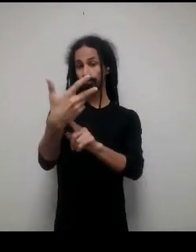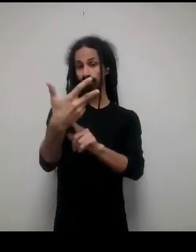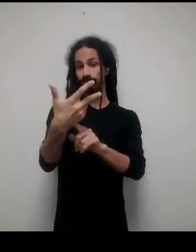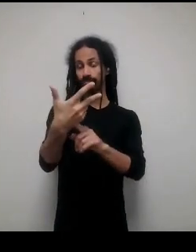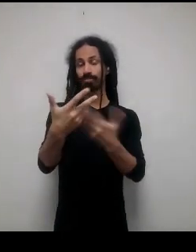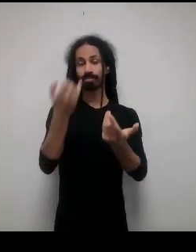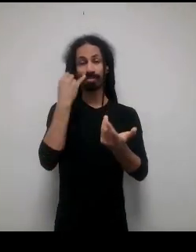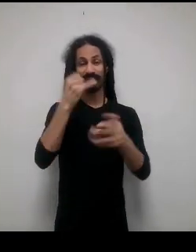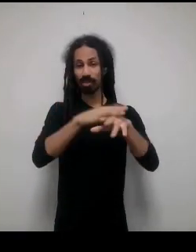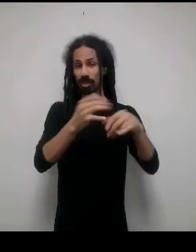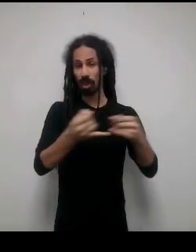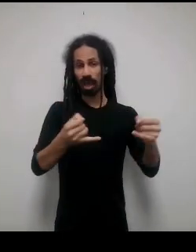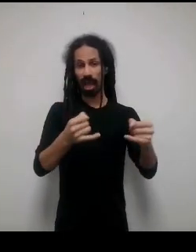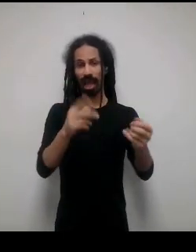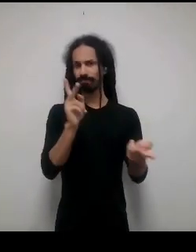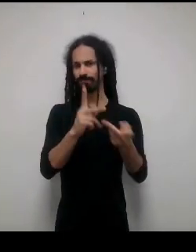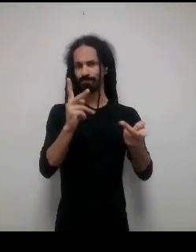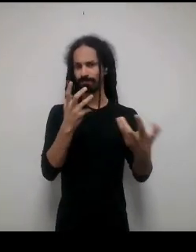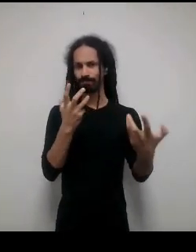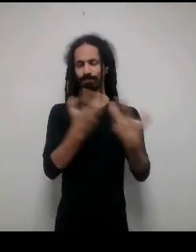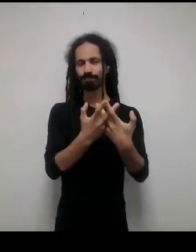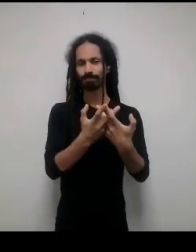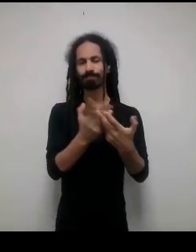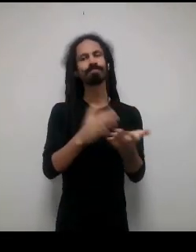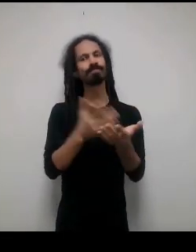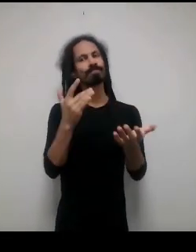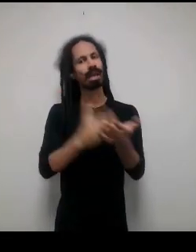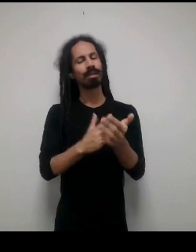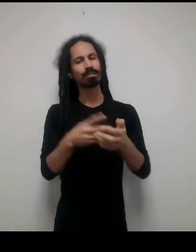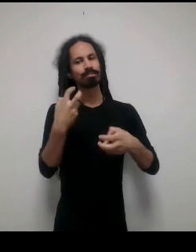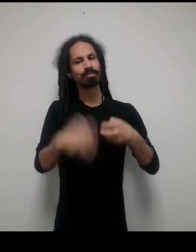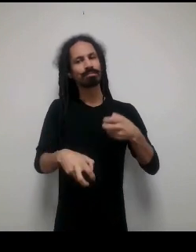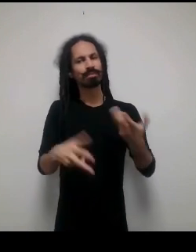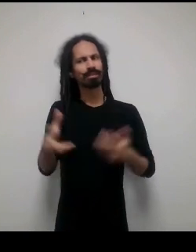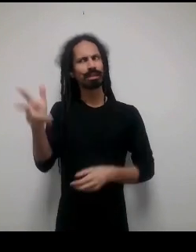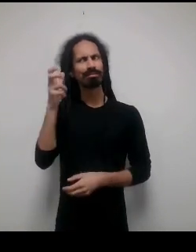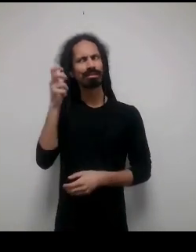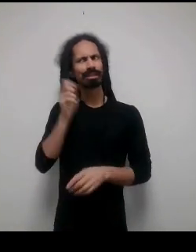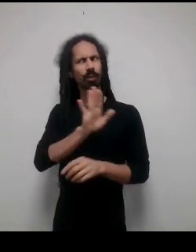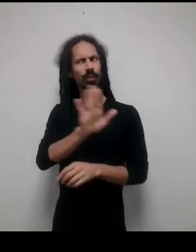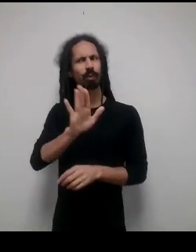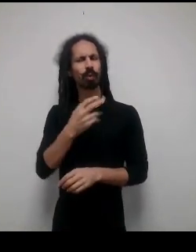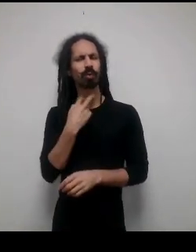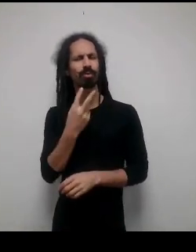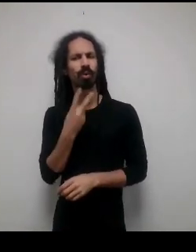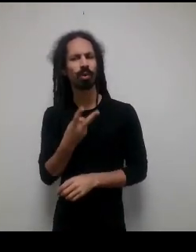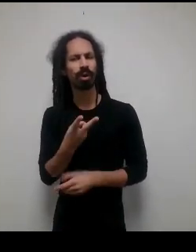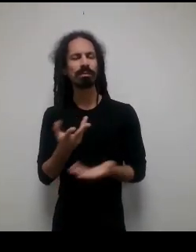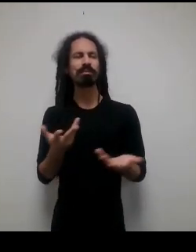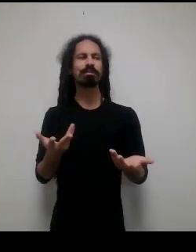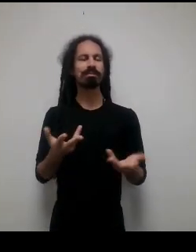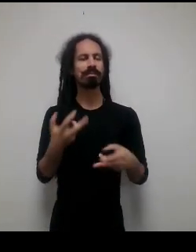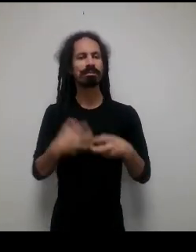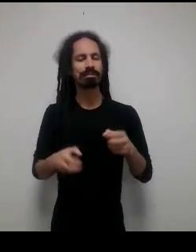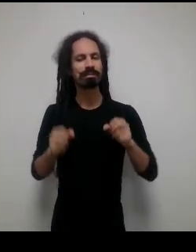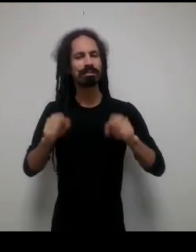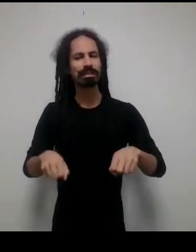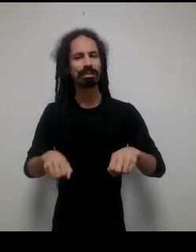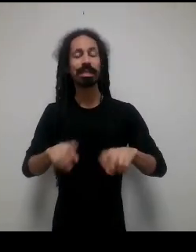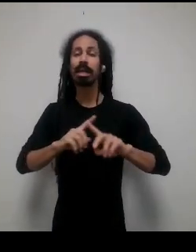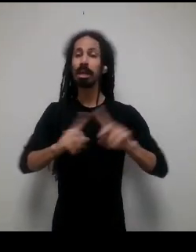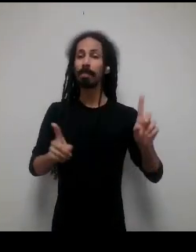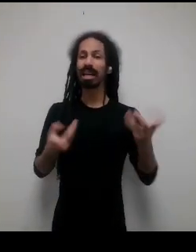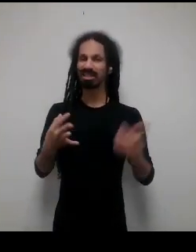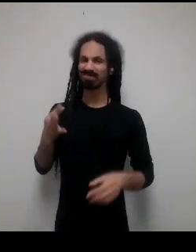online presentation. I know it's sometimes hard to listen to ourselves in a recording, but it can be very eye-opening to you to see, how is